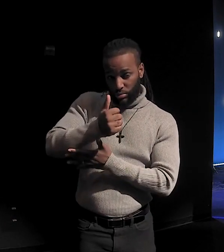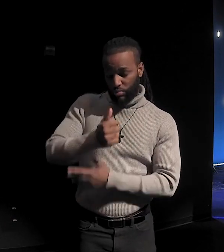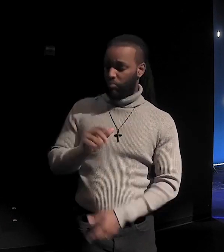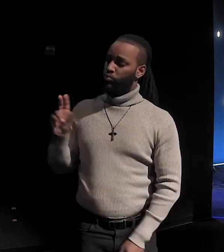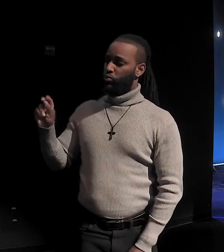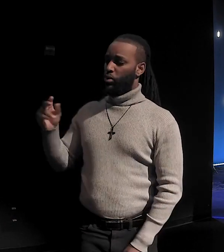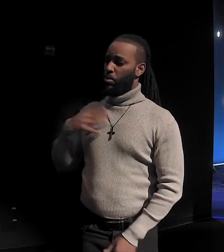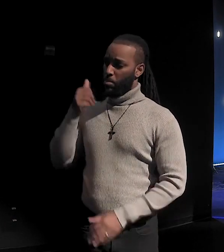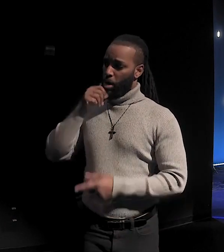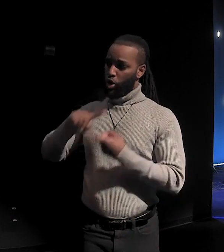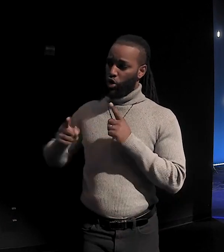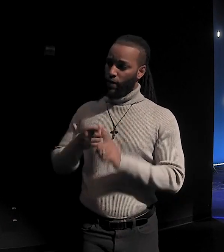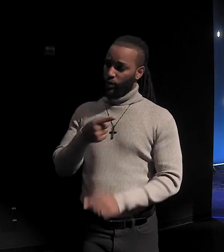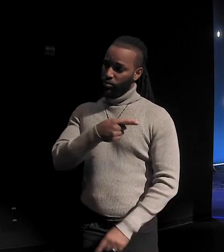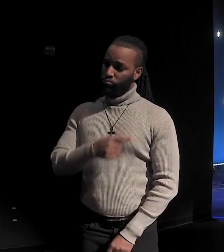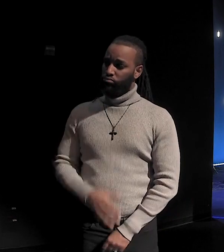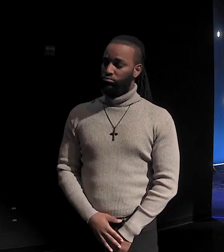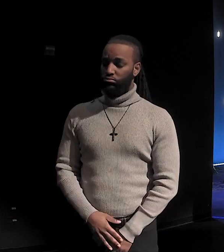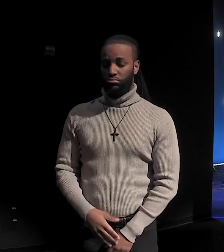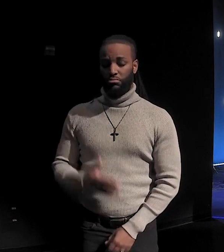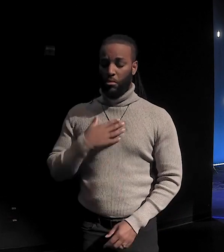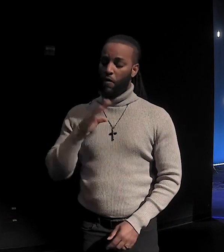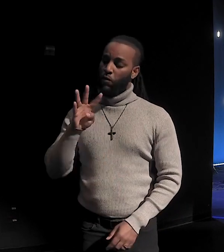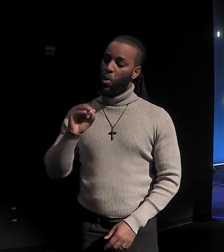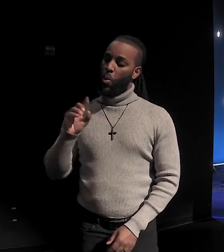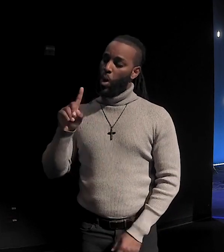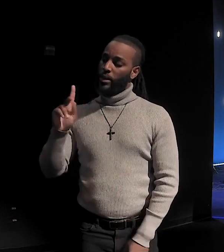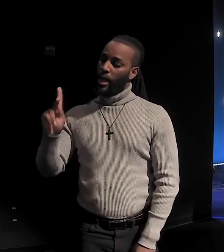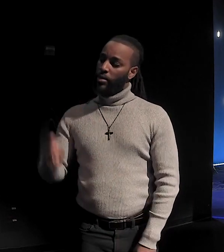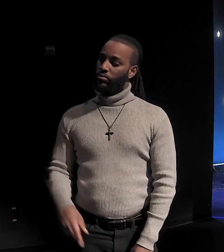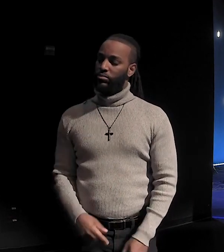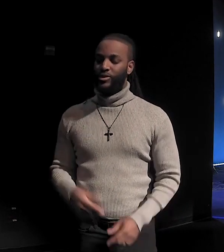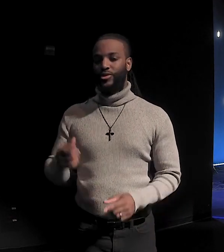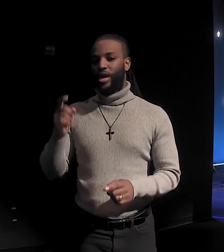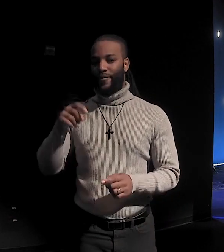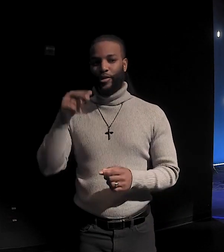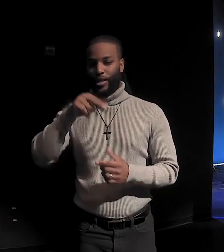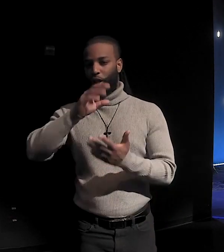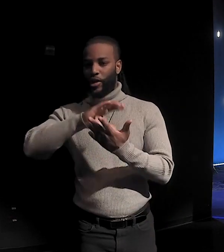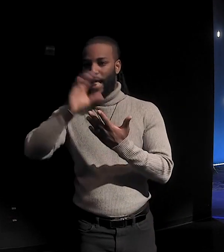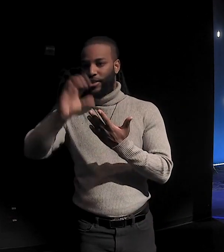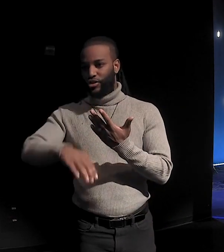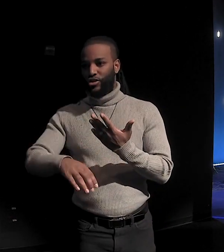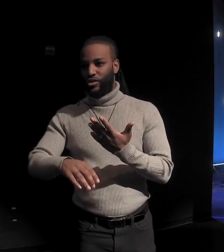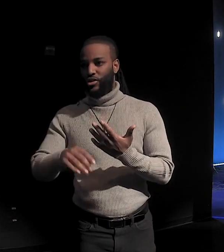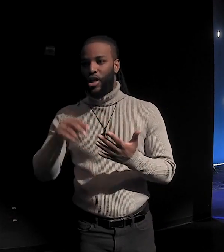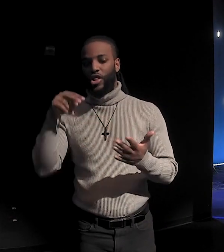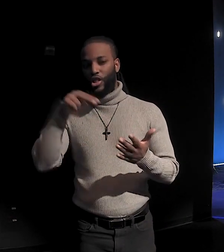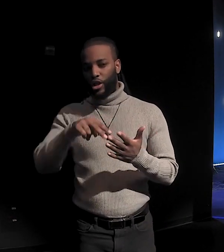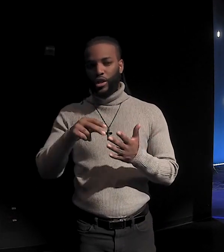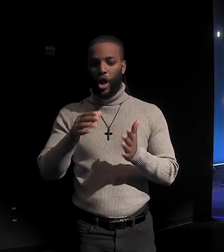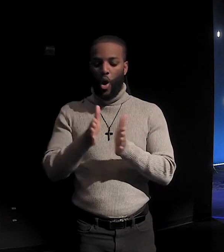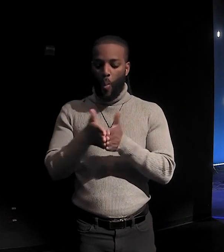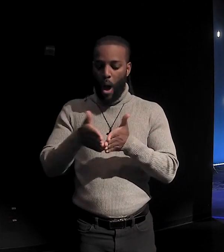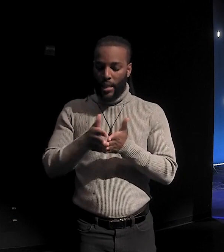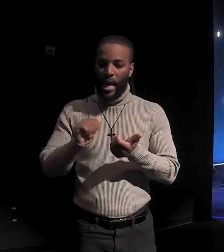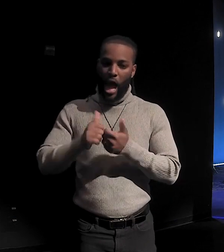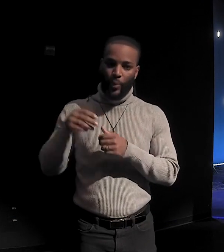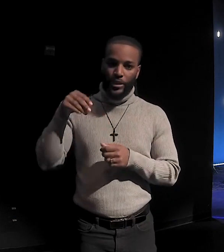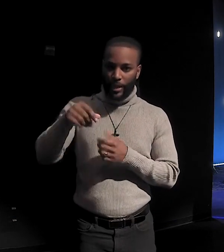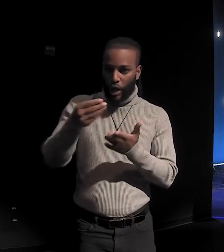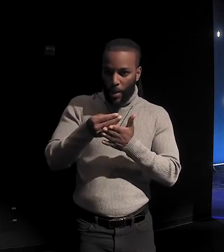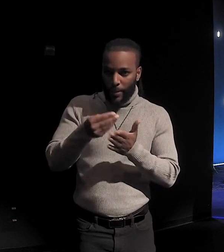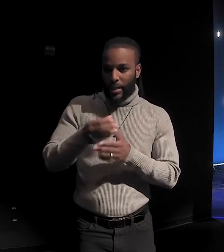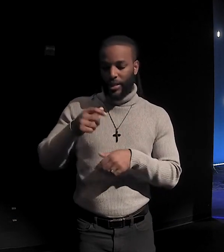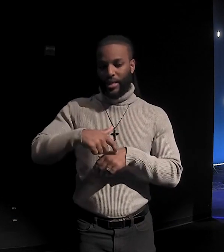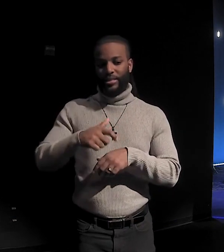is. My 401k is. I mean, you look at their, all you got to do is look at our calendar and look at our wallet and how we spend our money, spend our